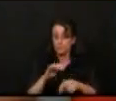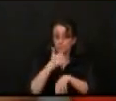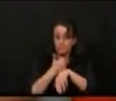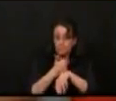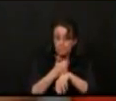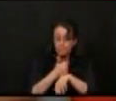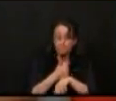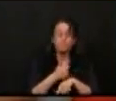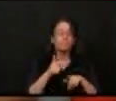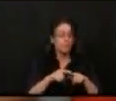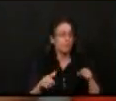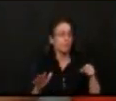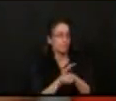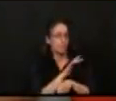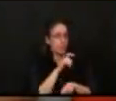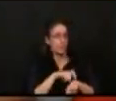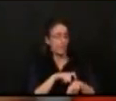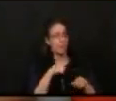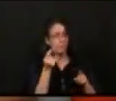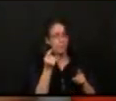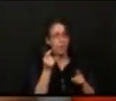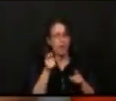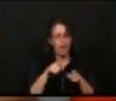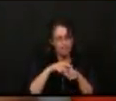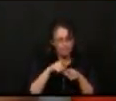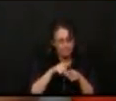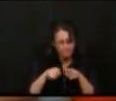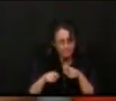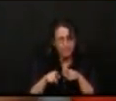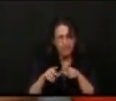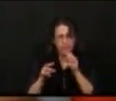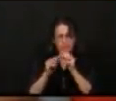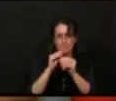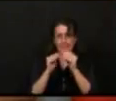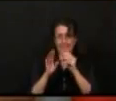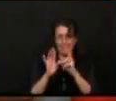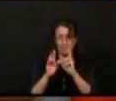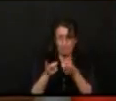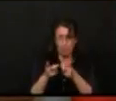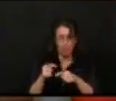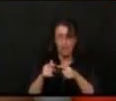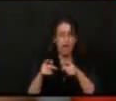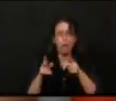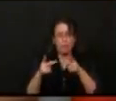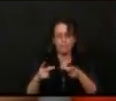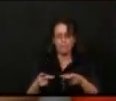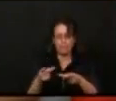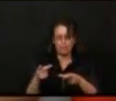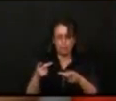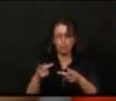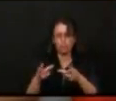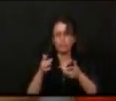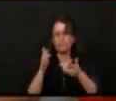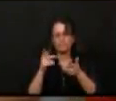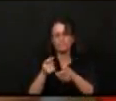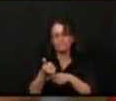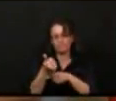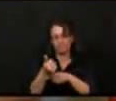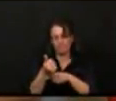a full-time position in our maintenance department was eliminated. To account for that, we took